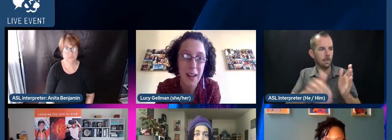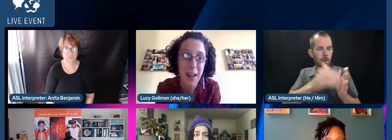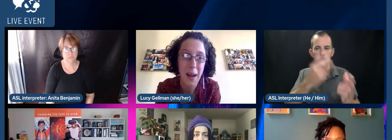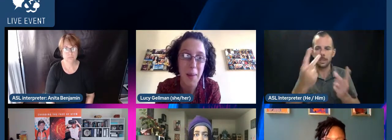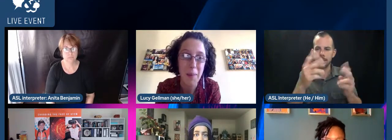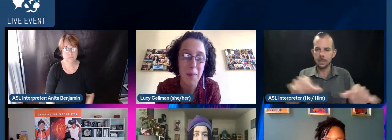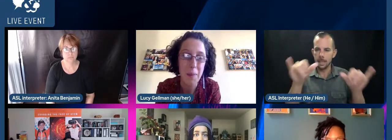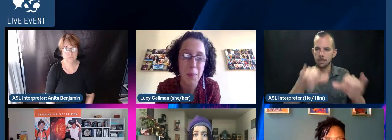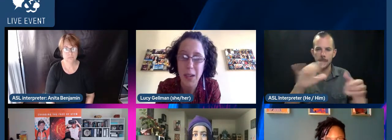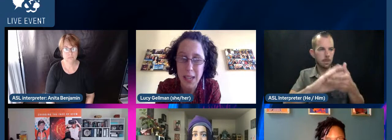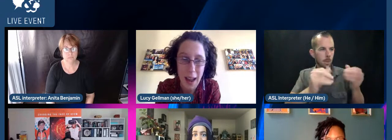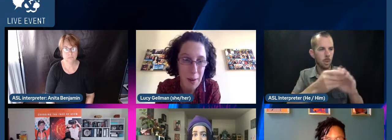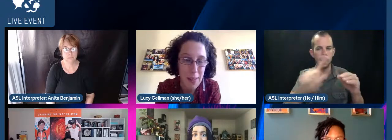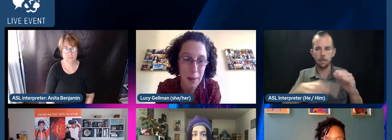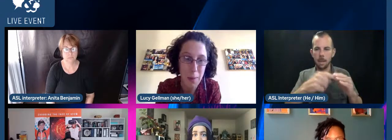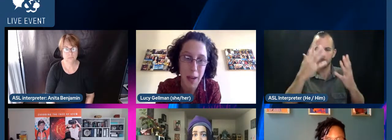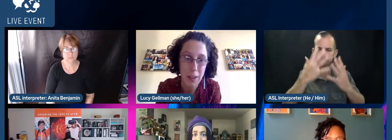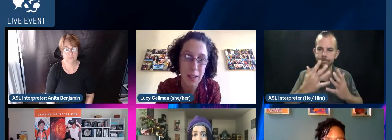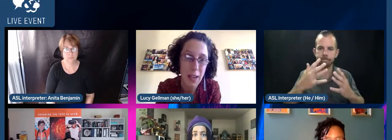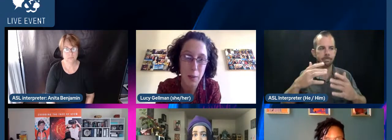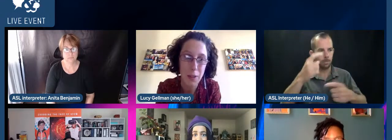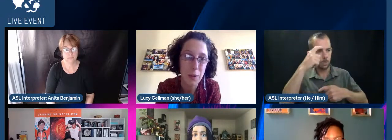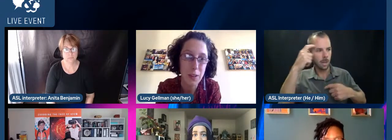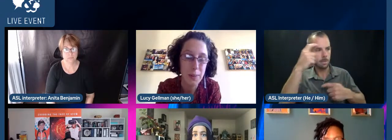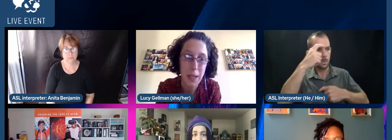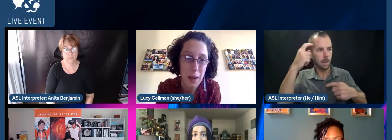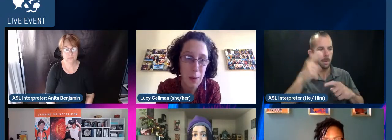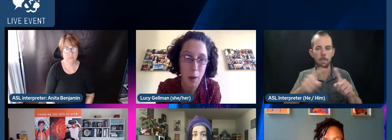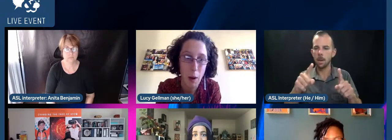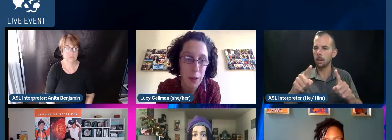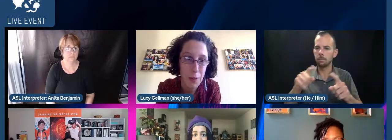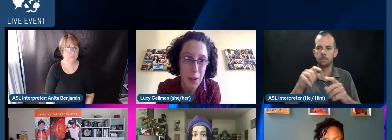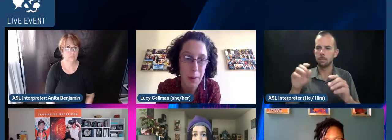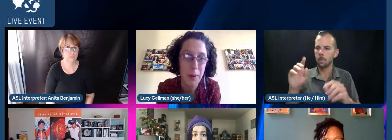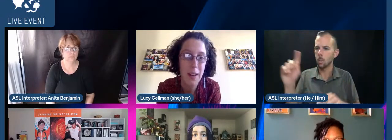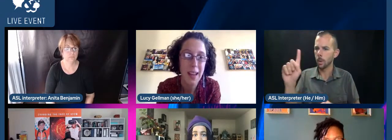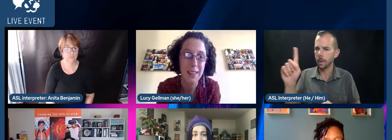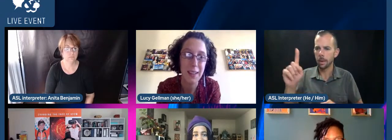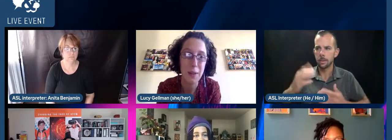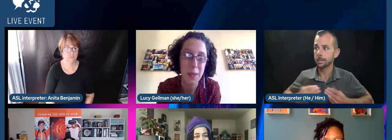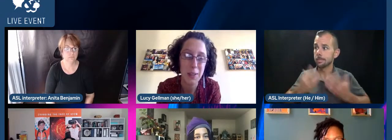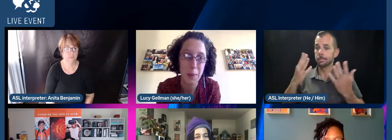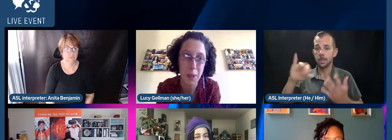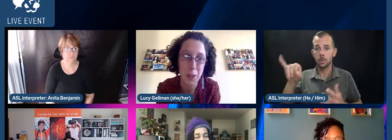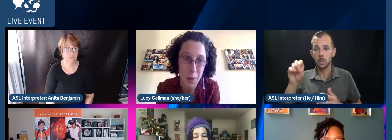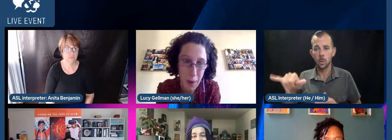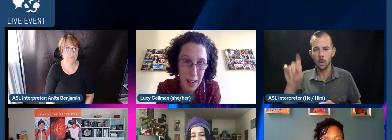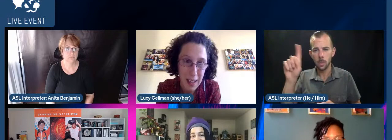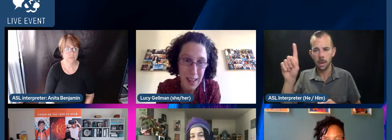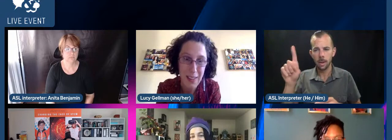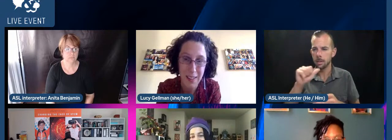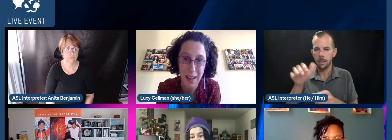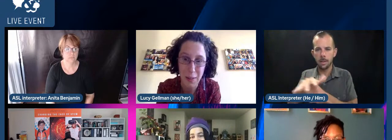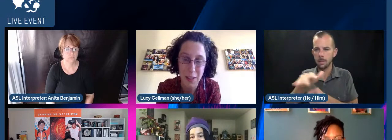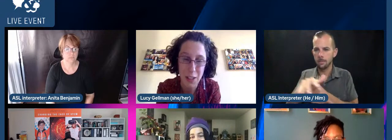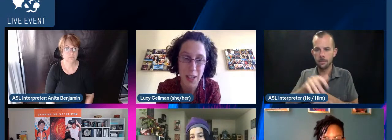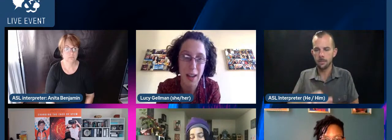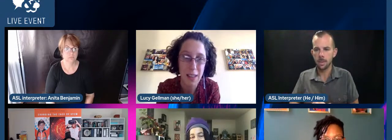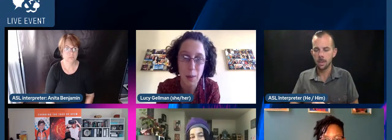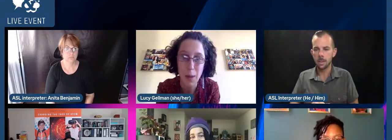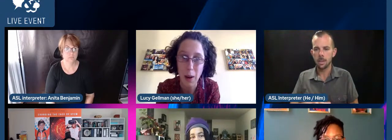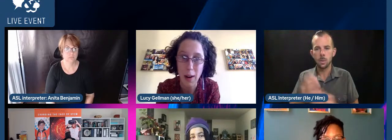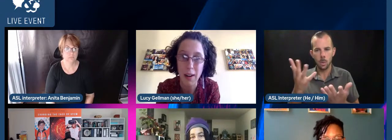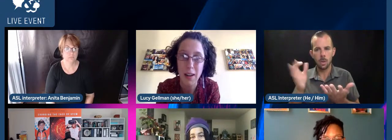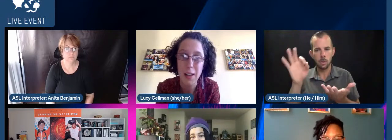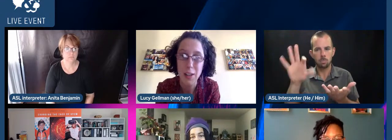for putting out that reminder. And also speaking with all of you has given me so much joy in this conversation.